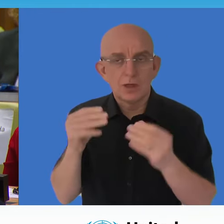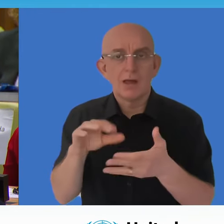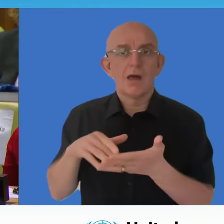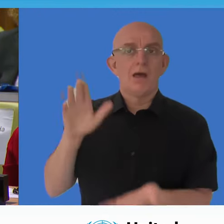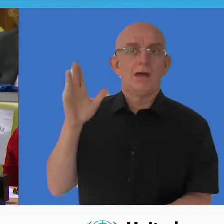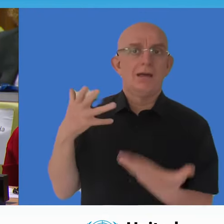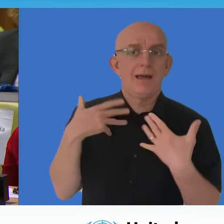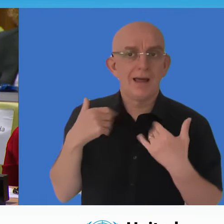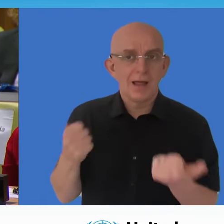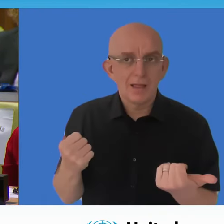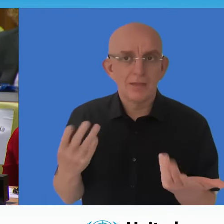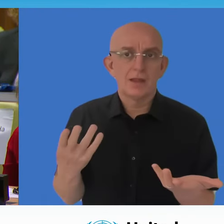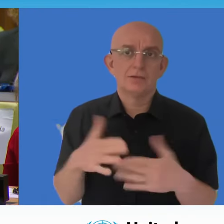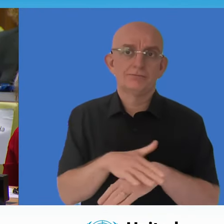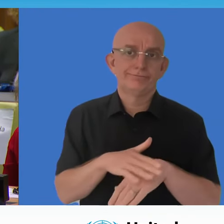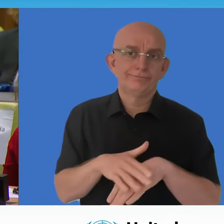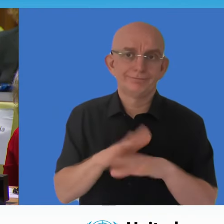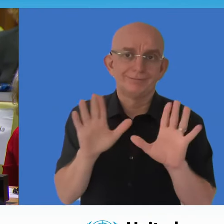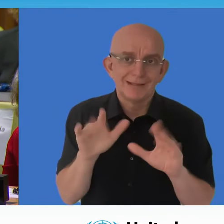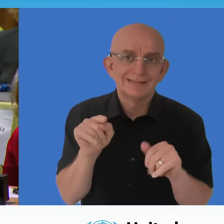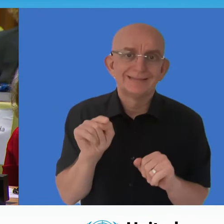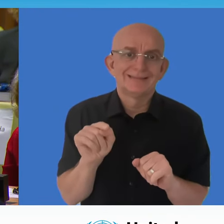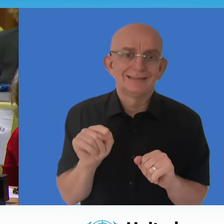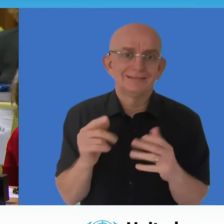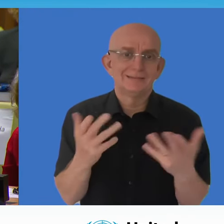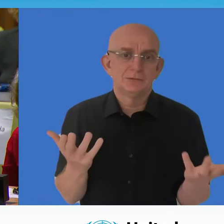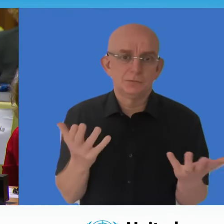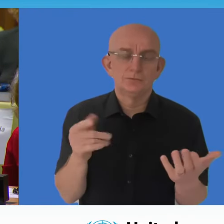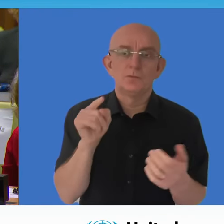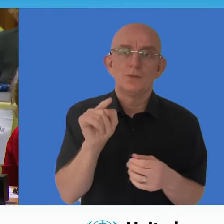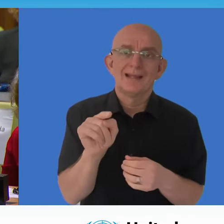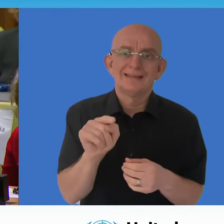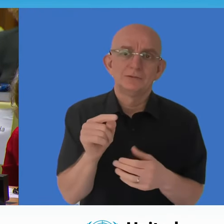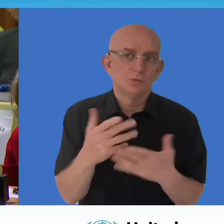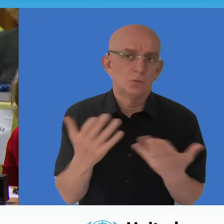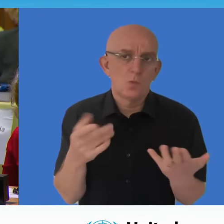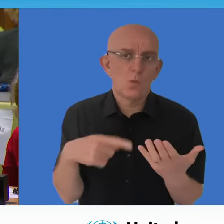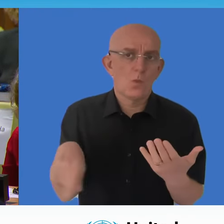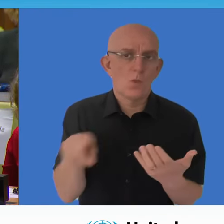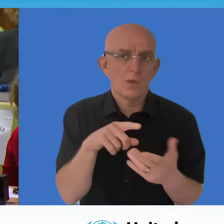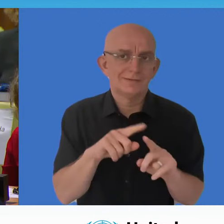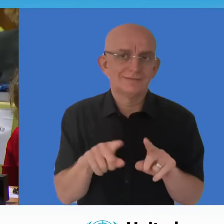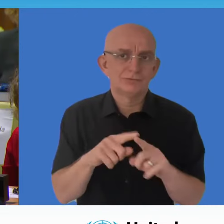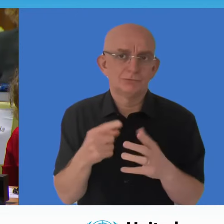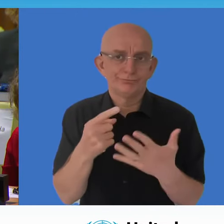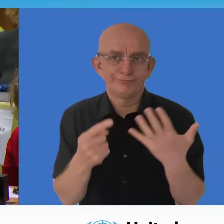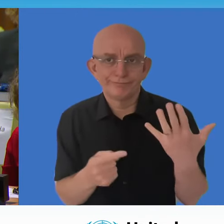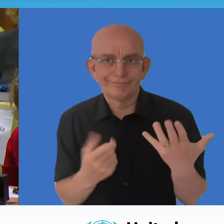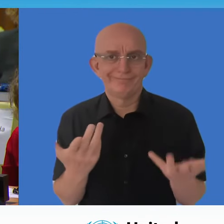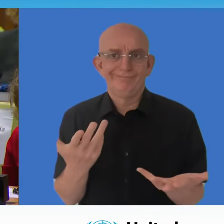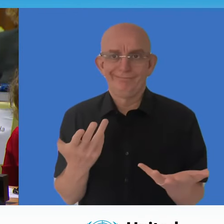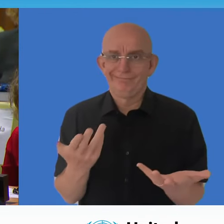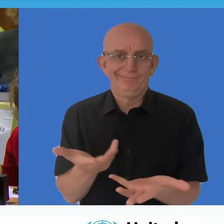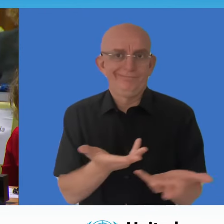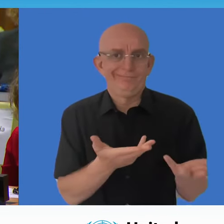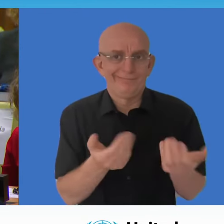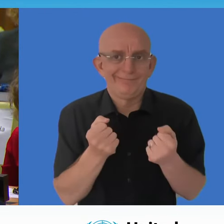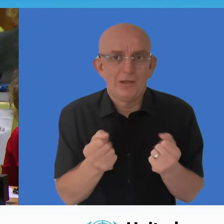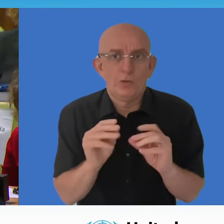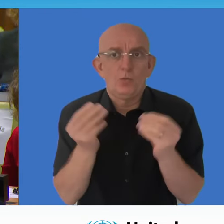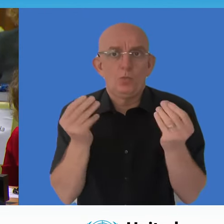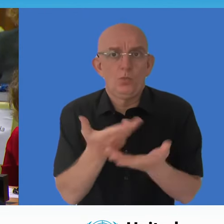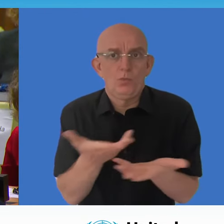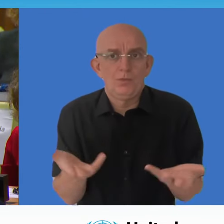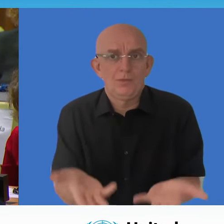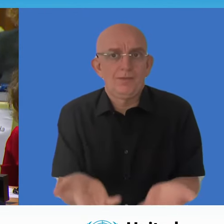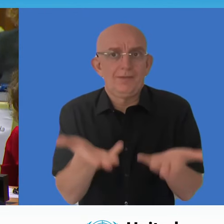thus, the resources have become increasingly limited to ensure that youth are empowered and are able to fully participate. We hope